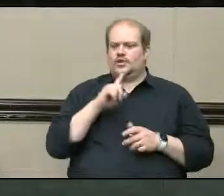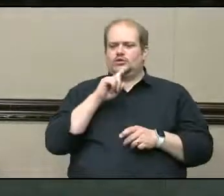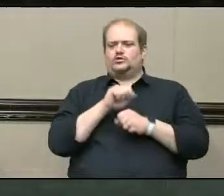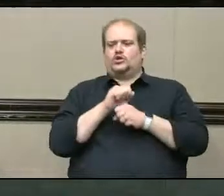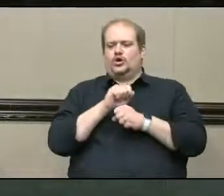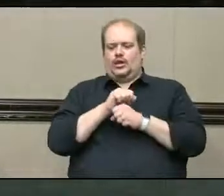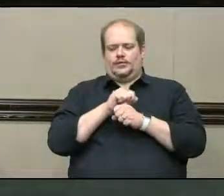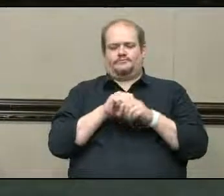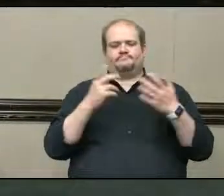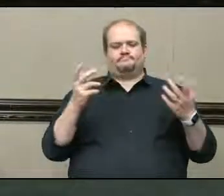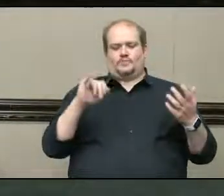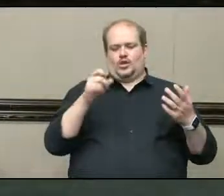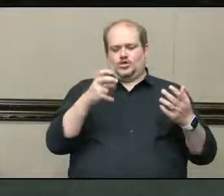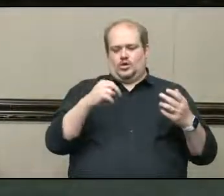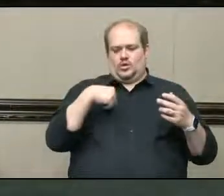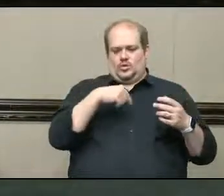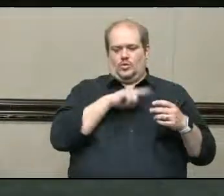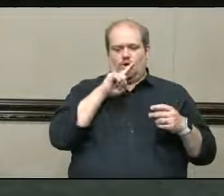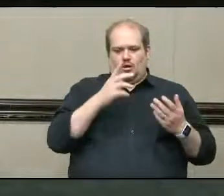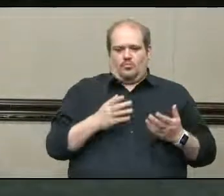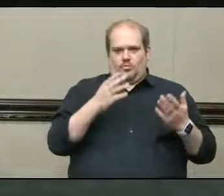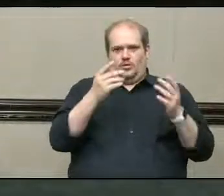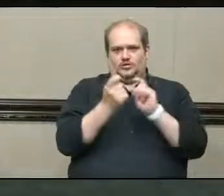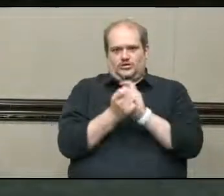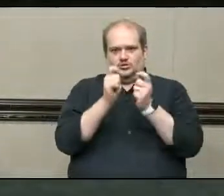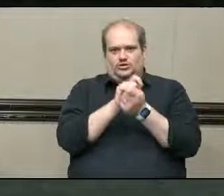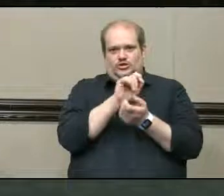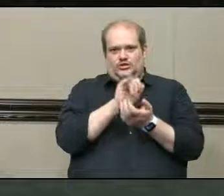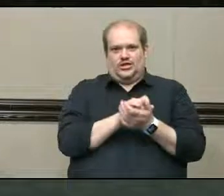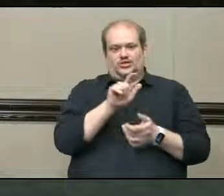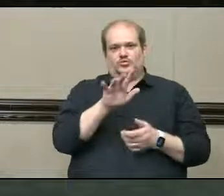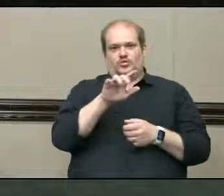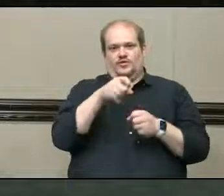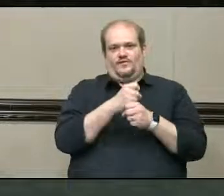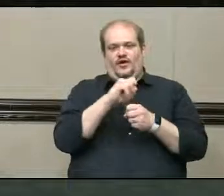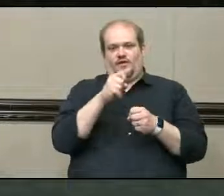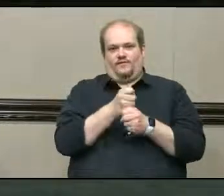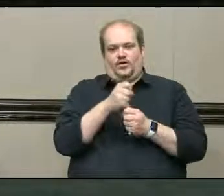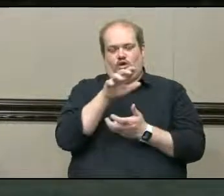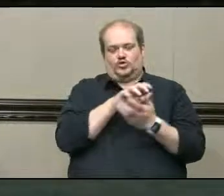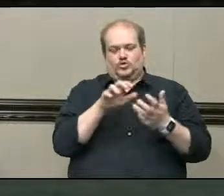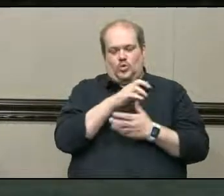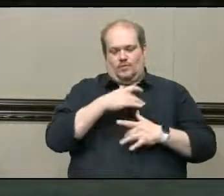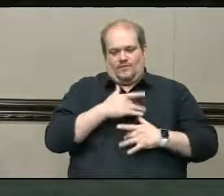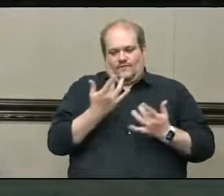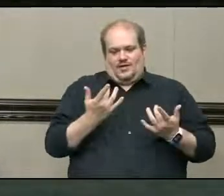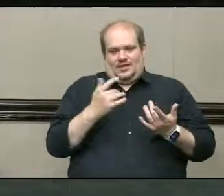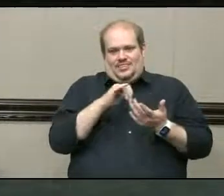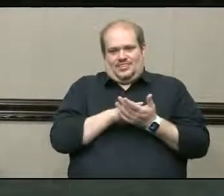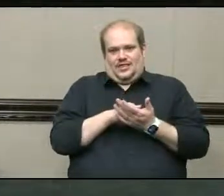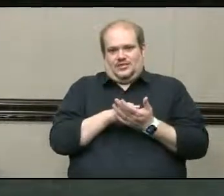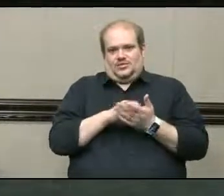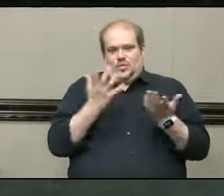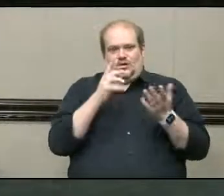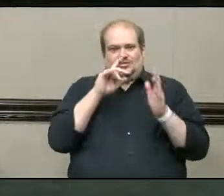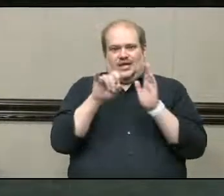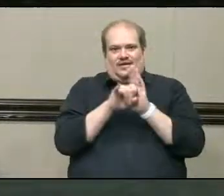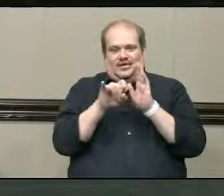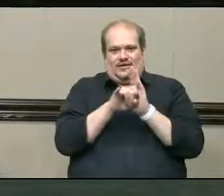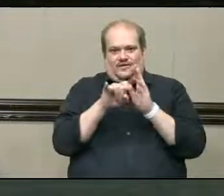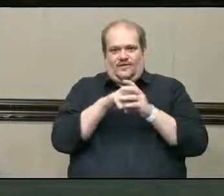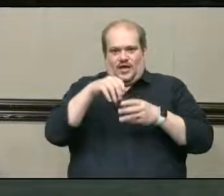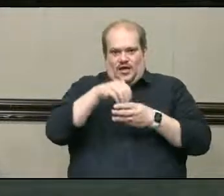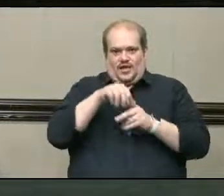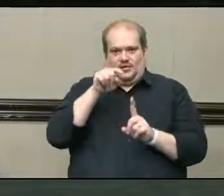Certainly, Jamie. We are proposing to change that to the 25-year storm event, and that's what will be identified